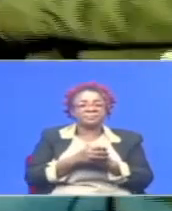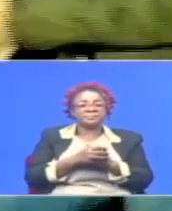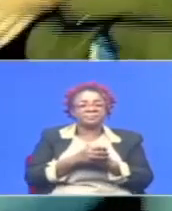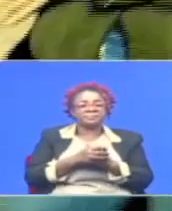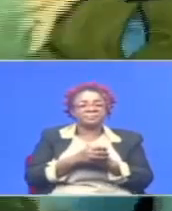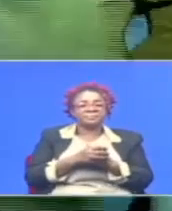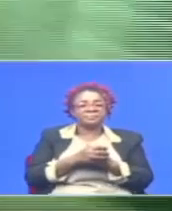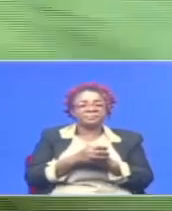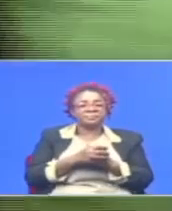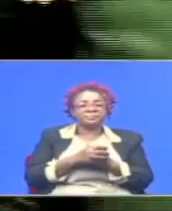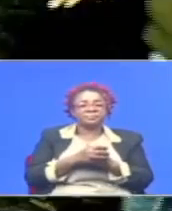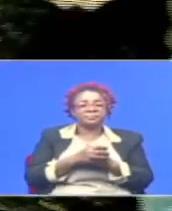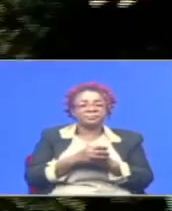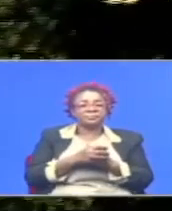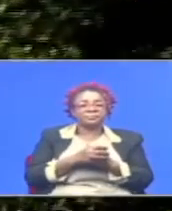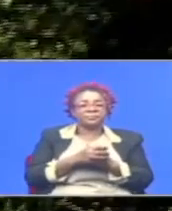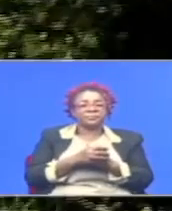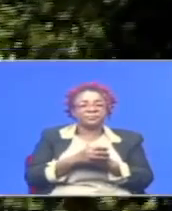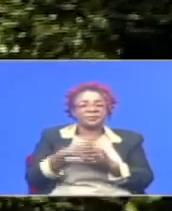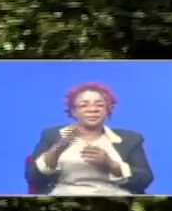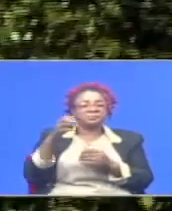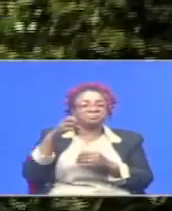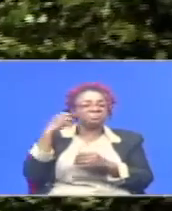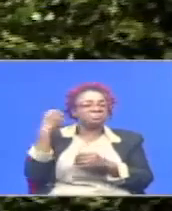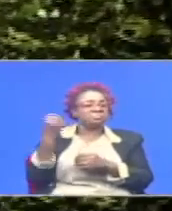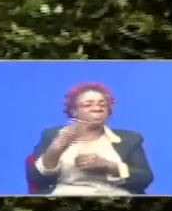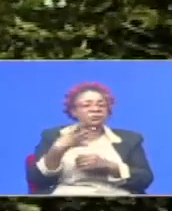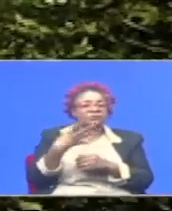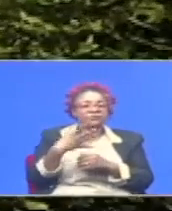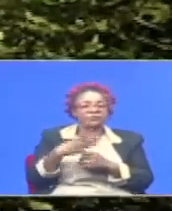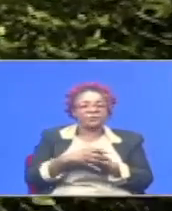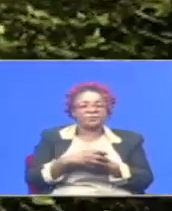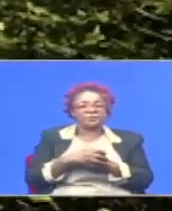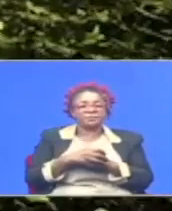Look at Danny, she's so beautiful!